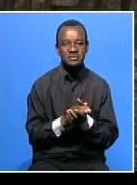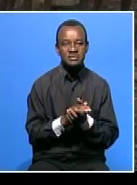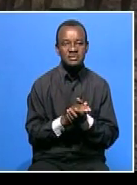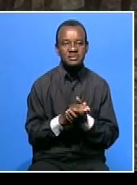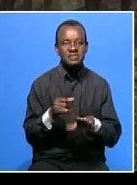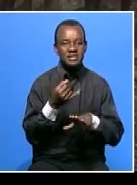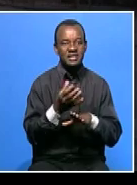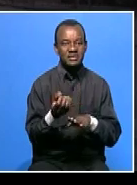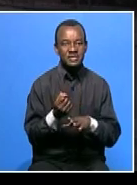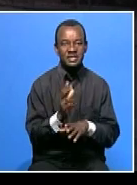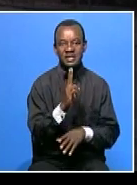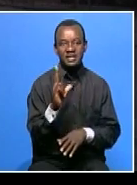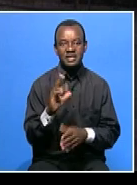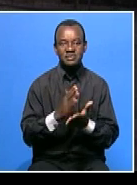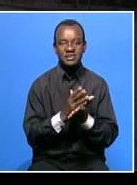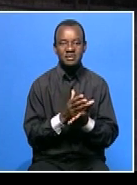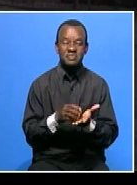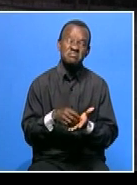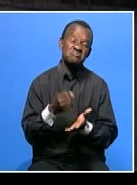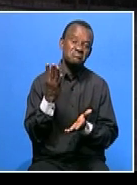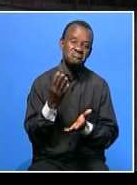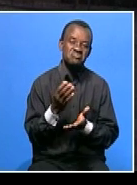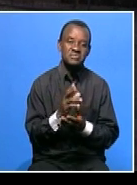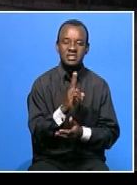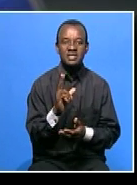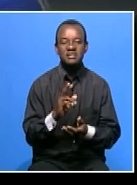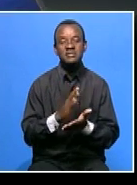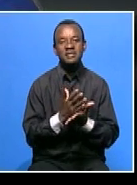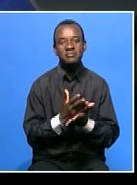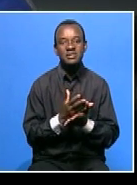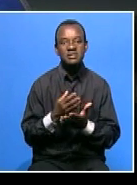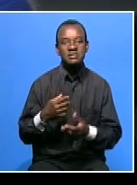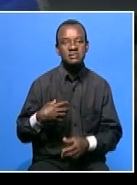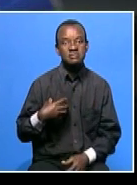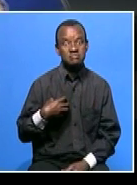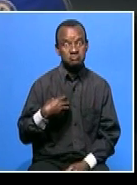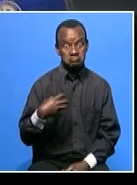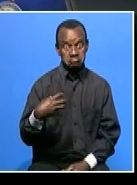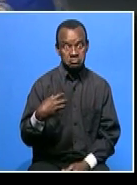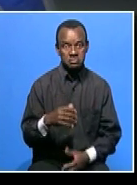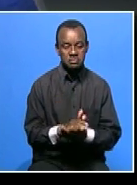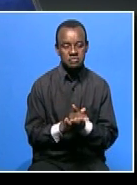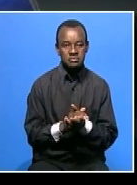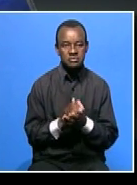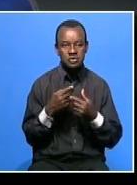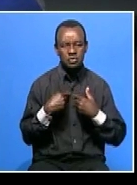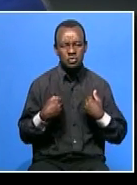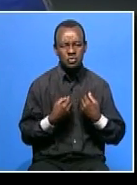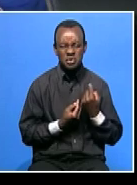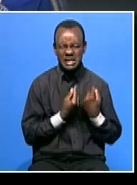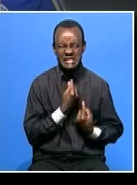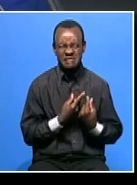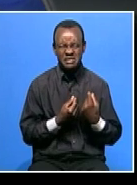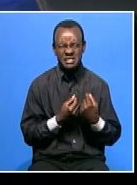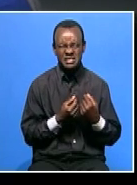the have-nots. But the frustrations are looming. Here in Dungrit, we are suffering. There is no toilet, proper